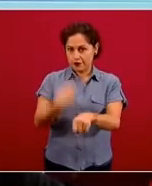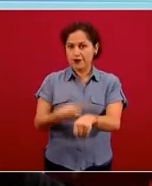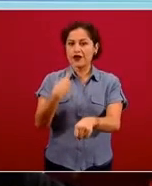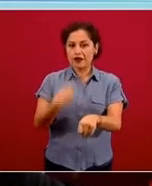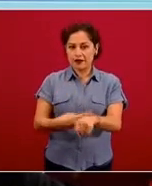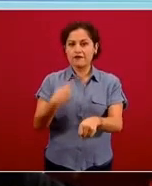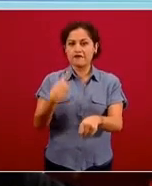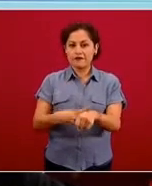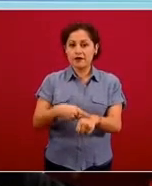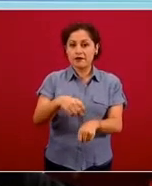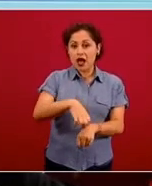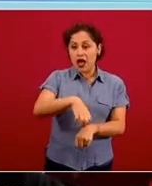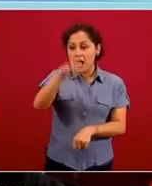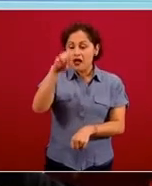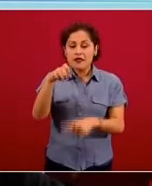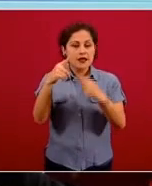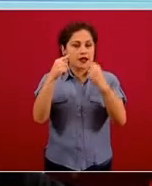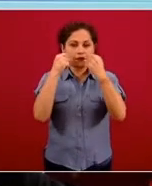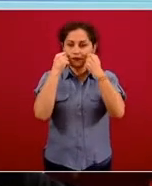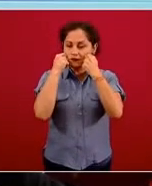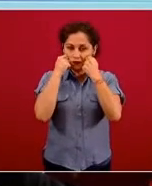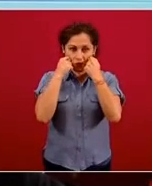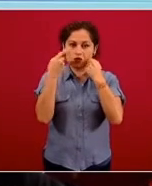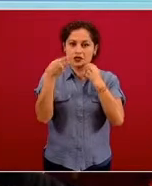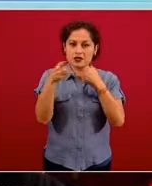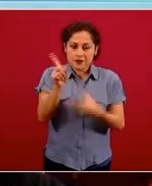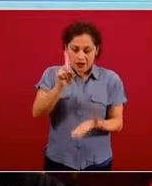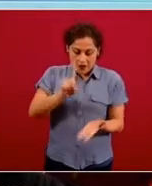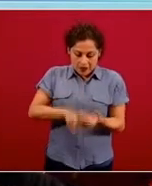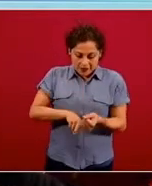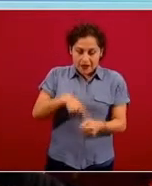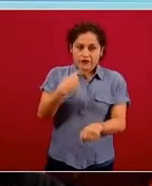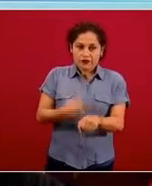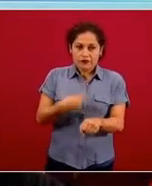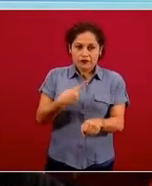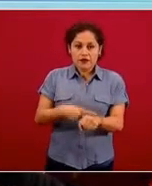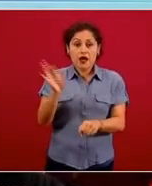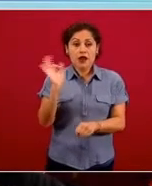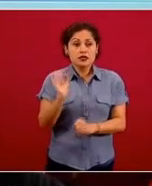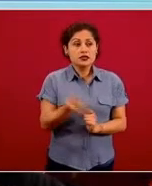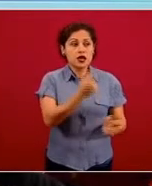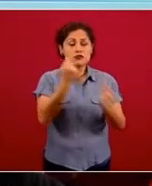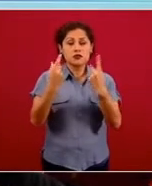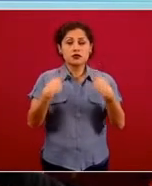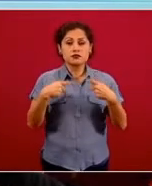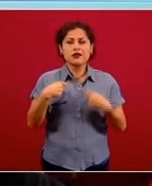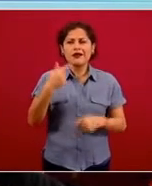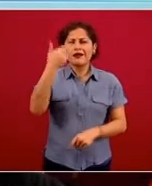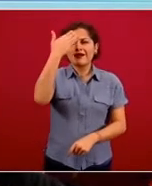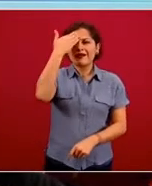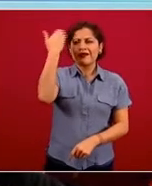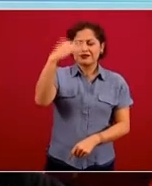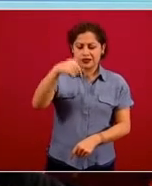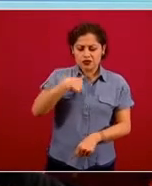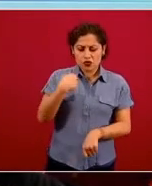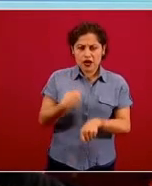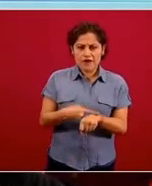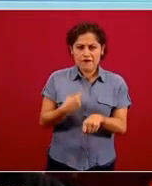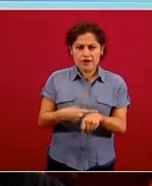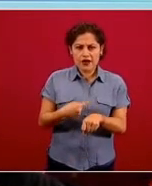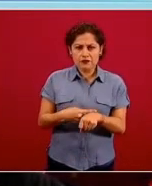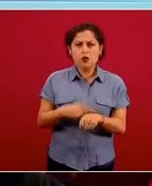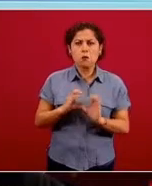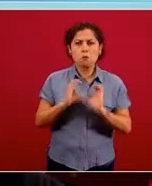all of these people, it doesn't matter whether they have it doesn't matter whether they belong to